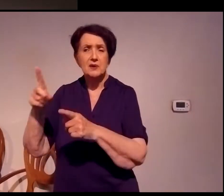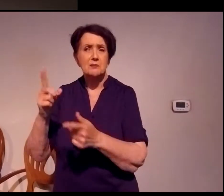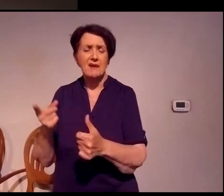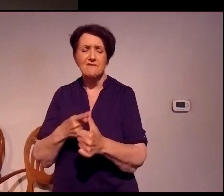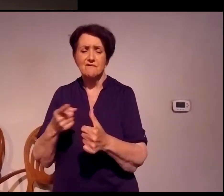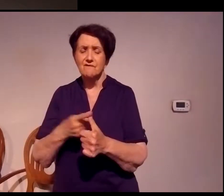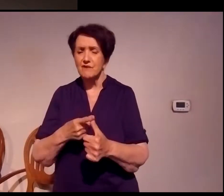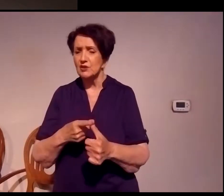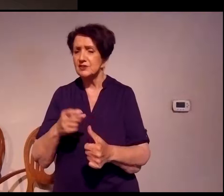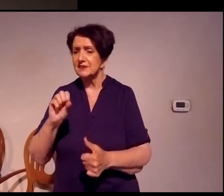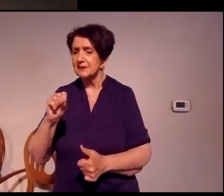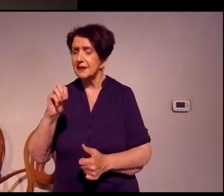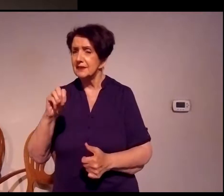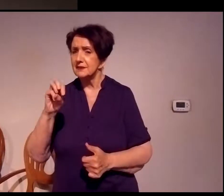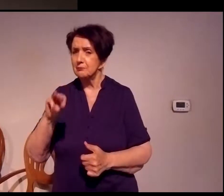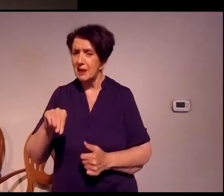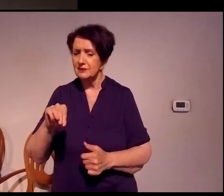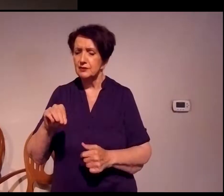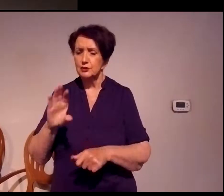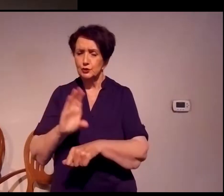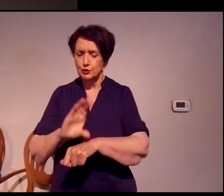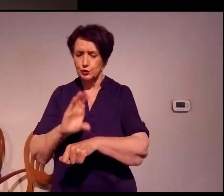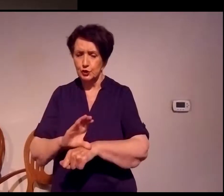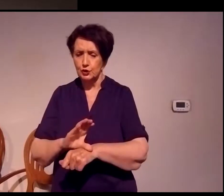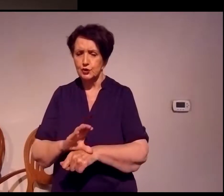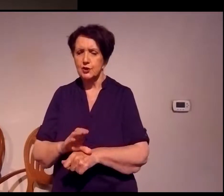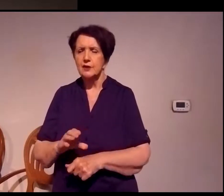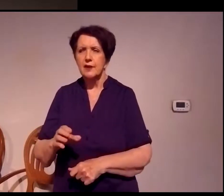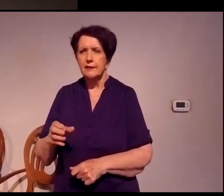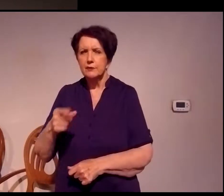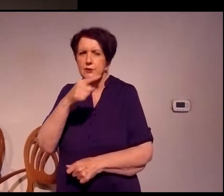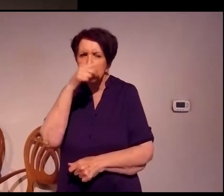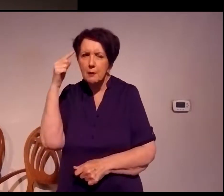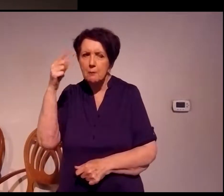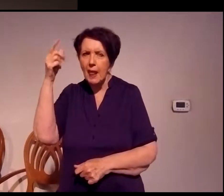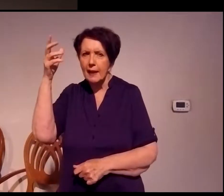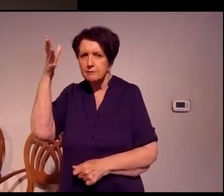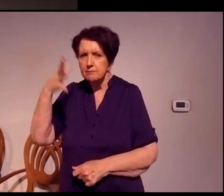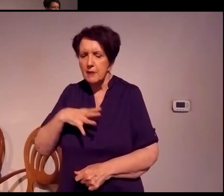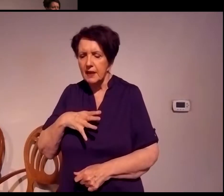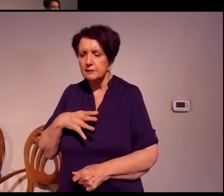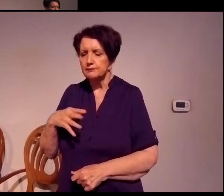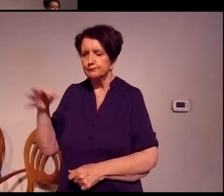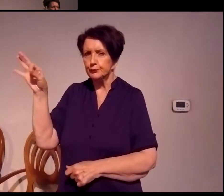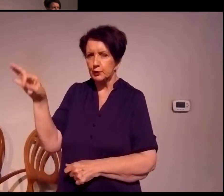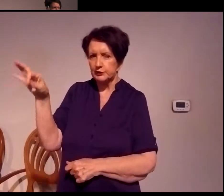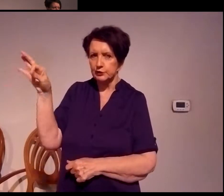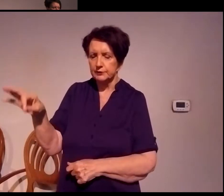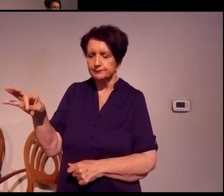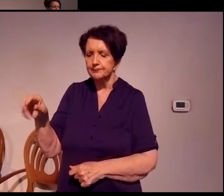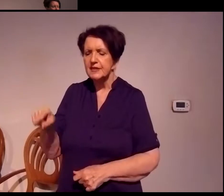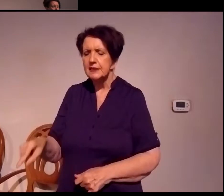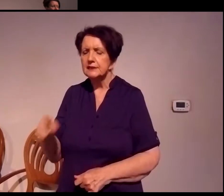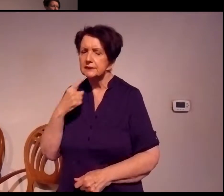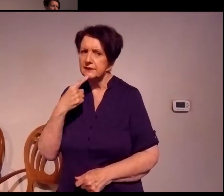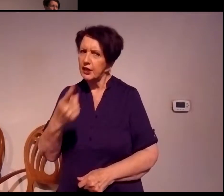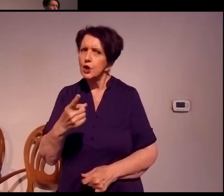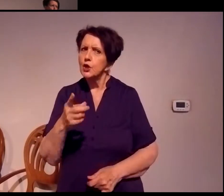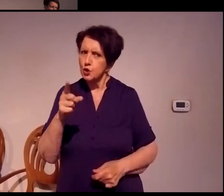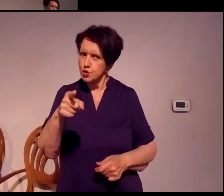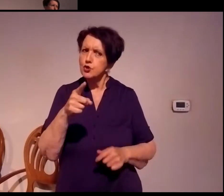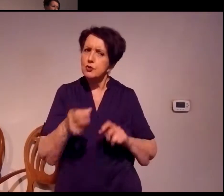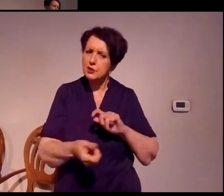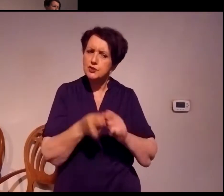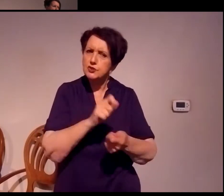get in there. There's a little black man on the stage whose name was Daniel Morgan, and he's saying, you can change your life. You are powerful. You are